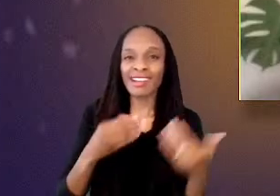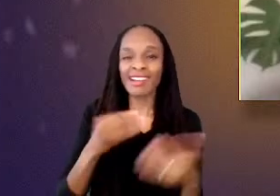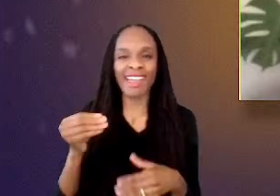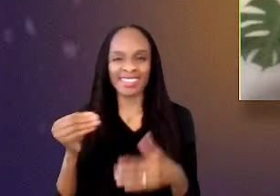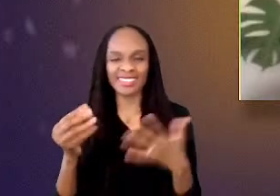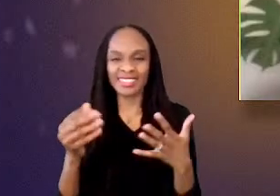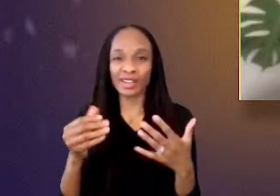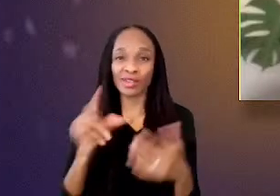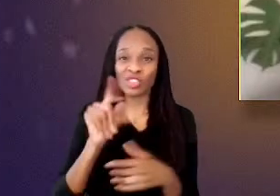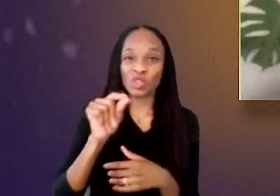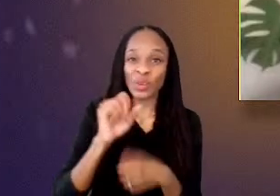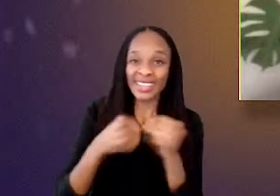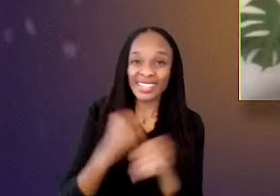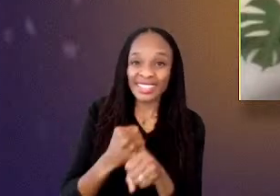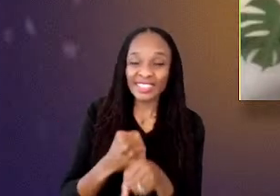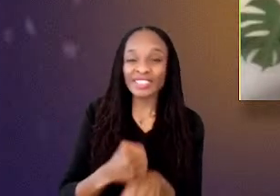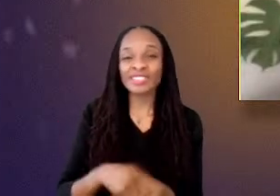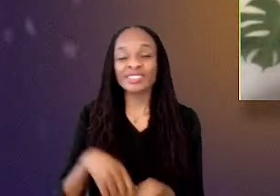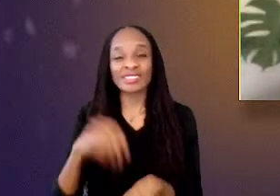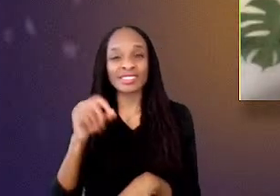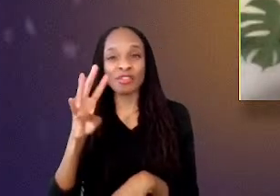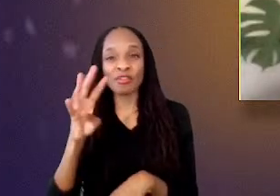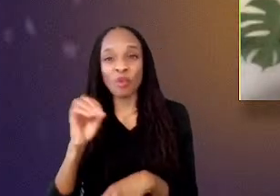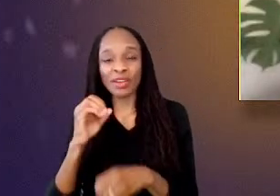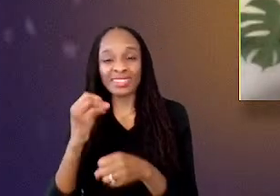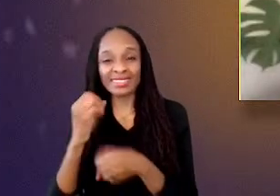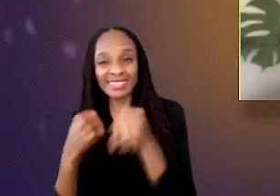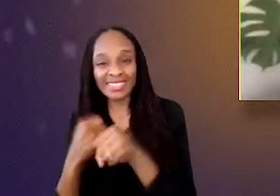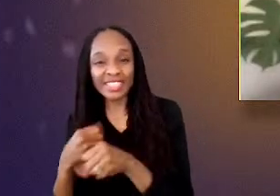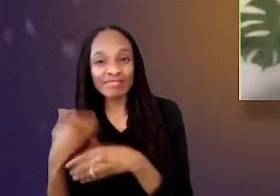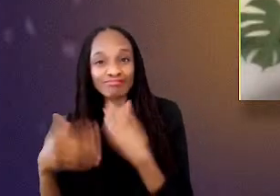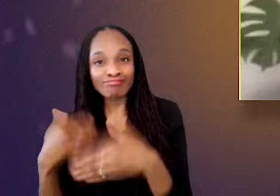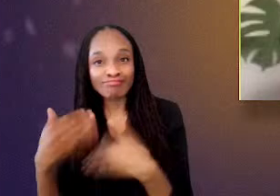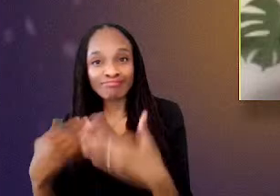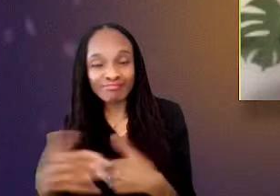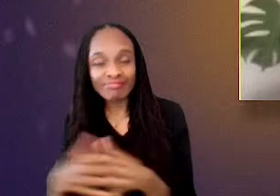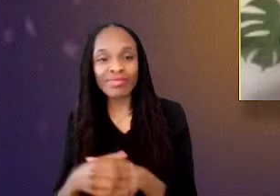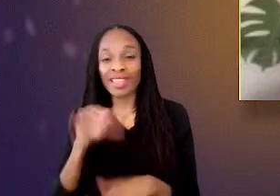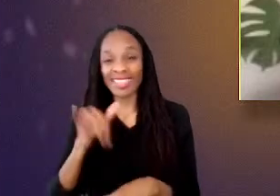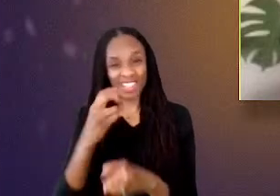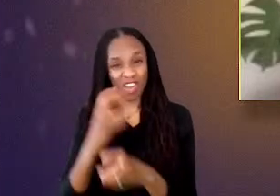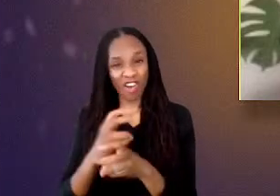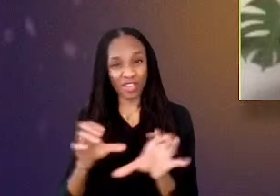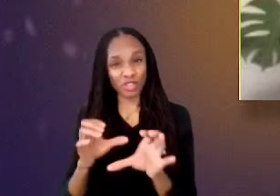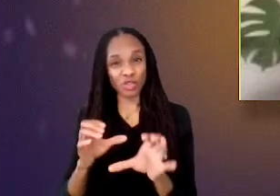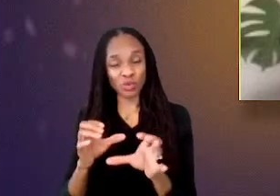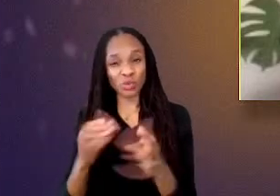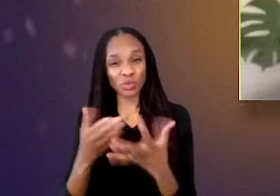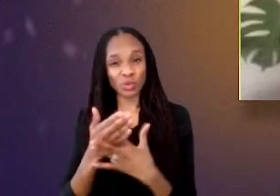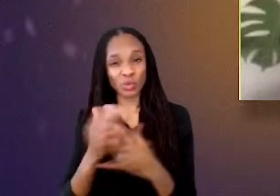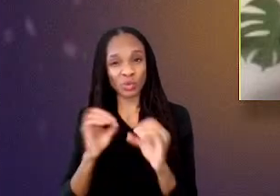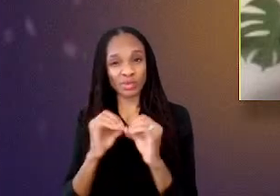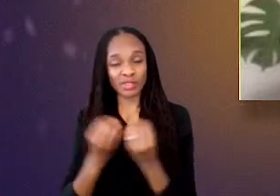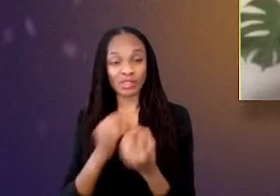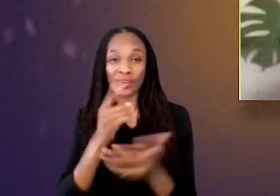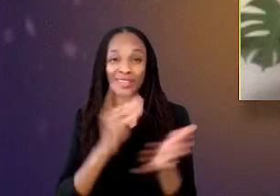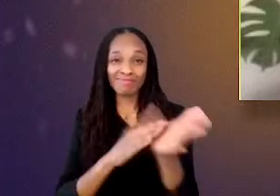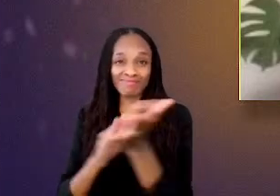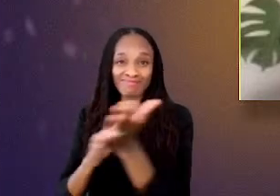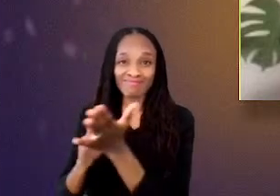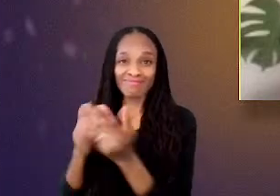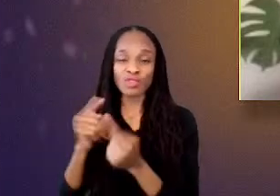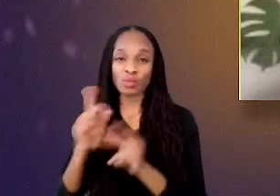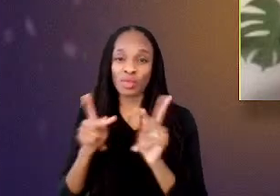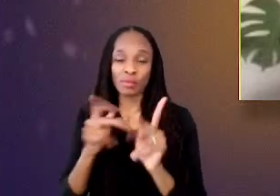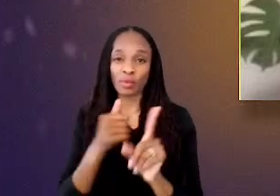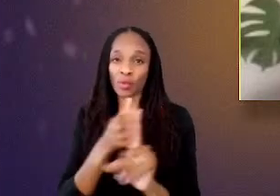years old, 30 years old, 40 years old. And that's a really hard thing to do organizationally. So like all props to people who are running film